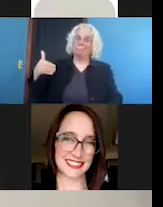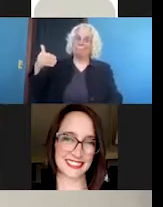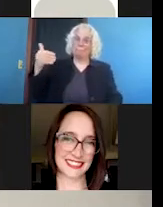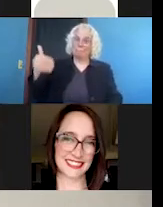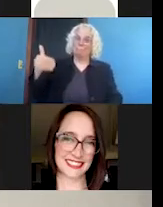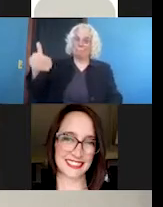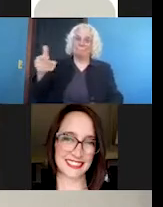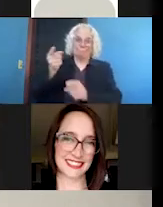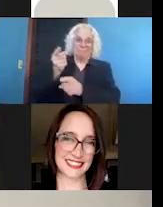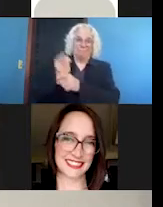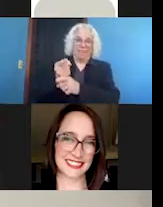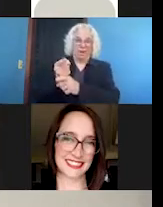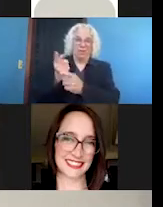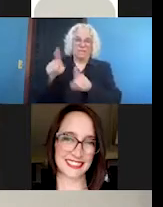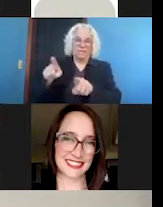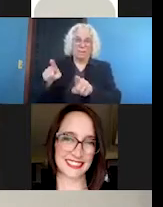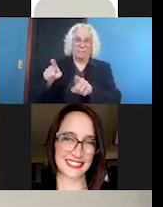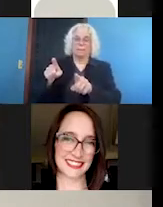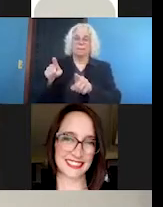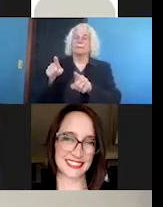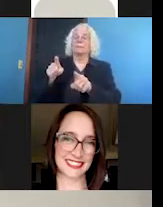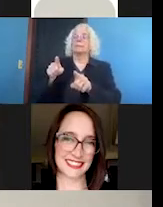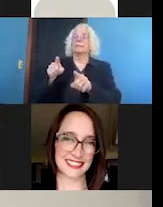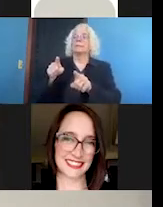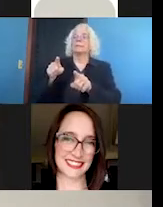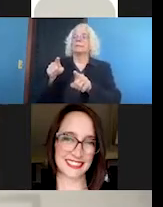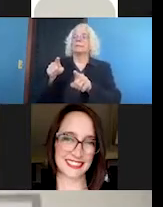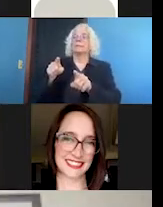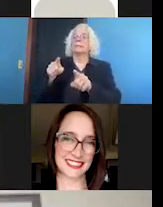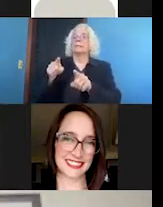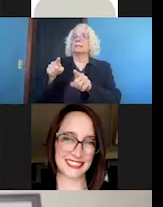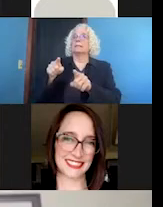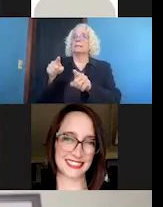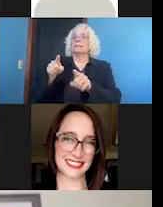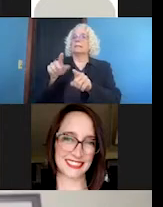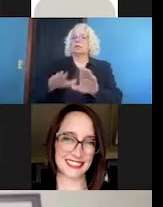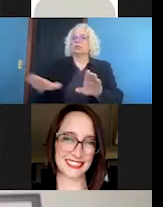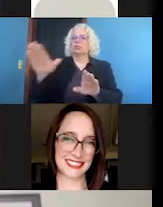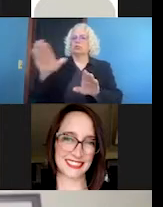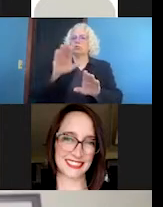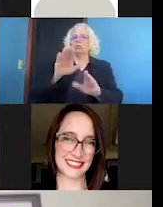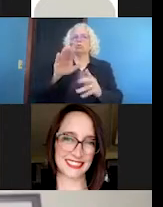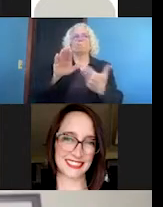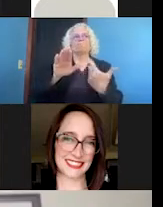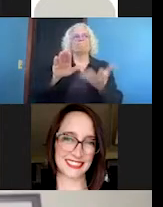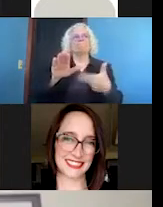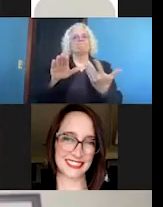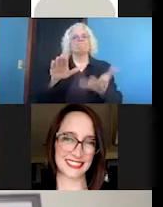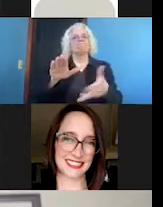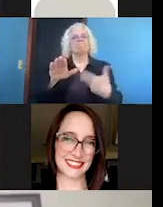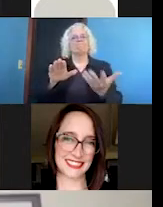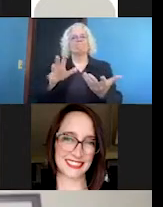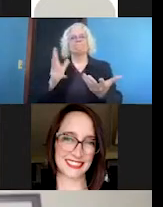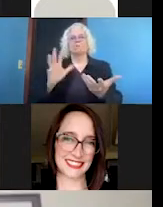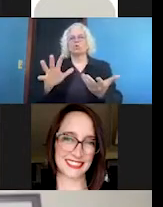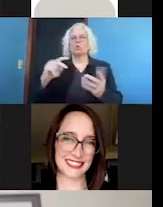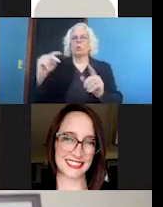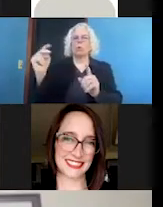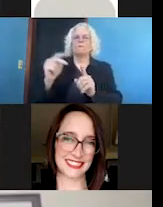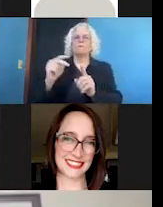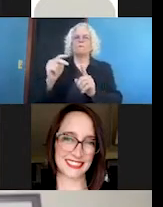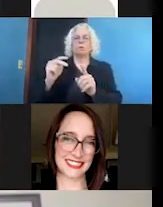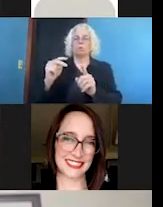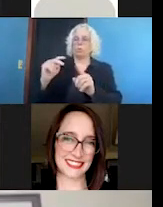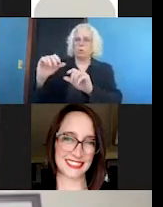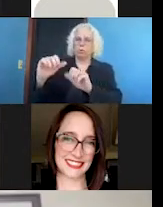have seen. What is, kind of, where do you see that set of